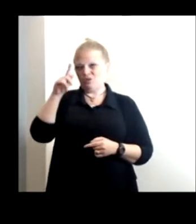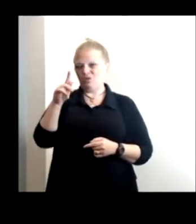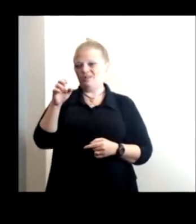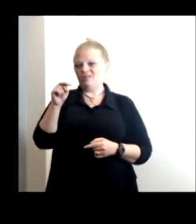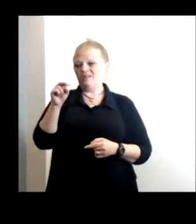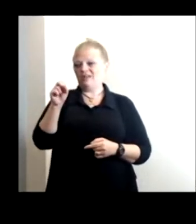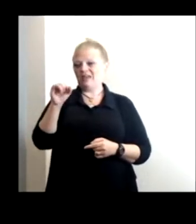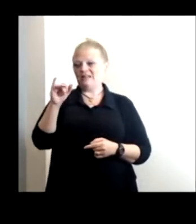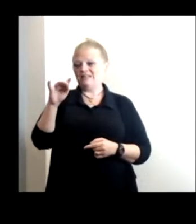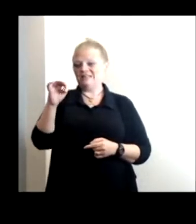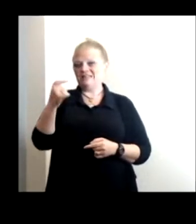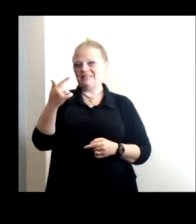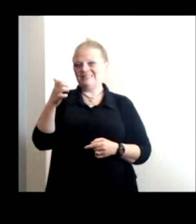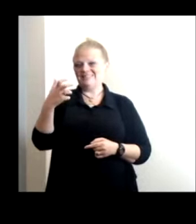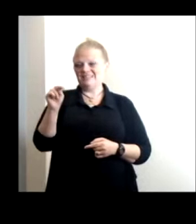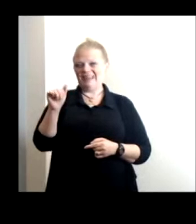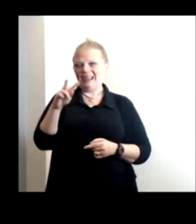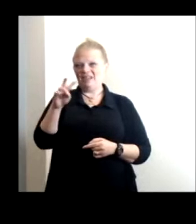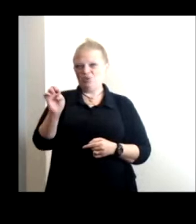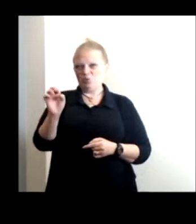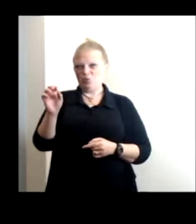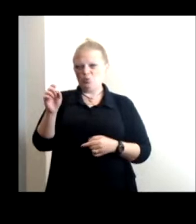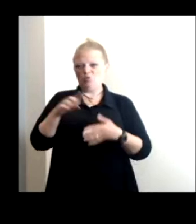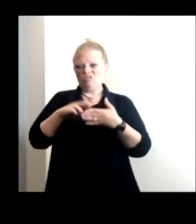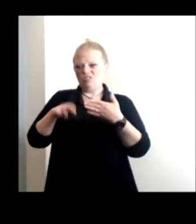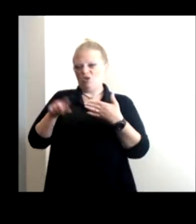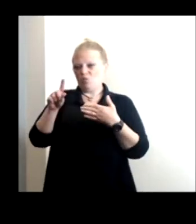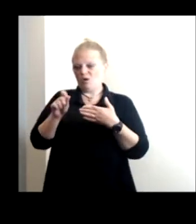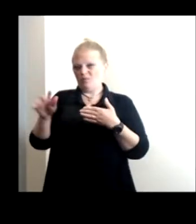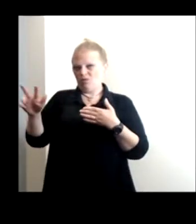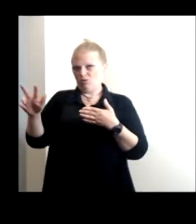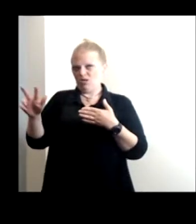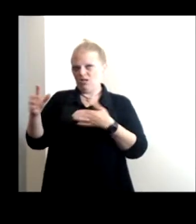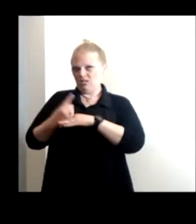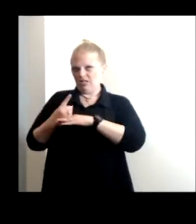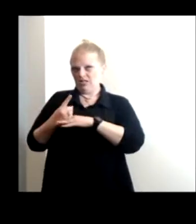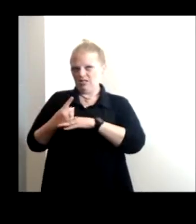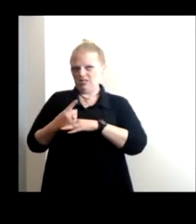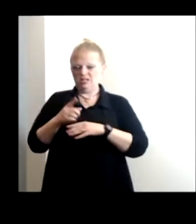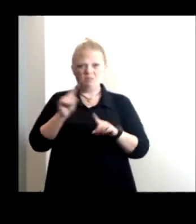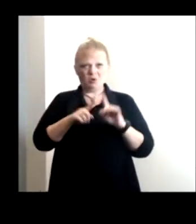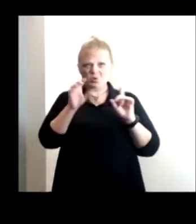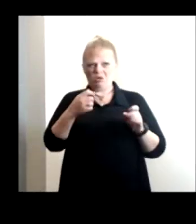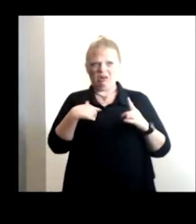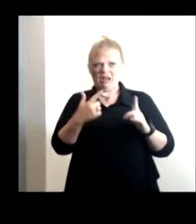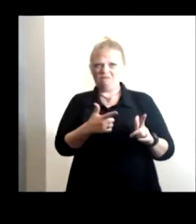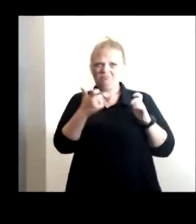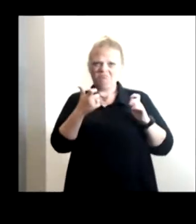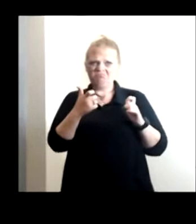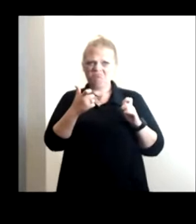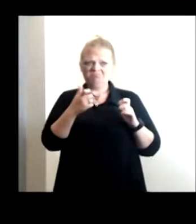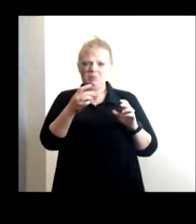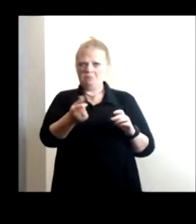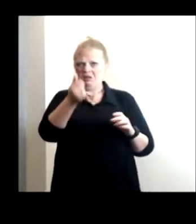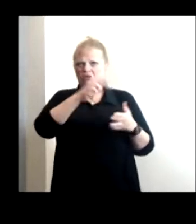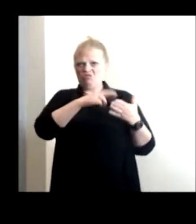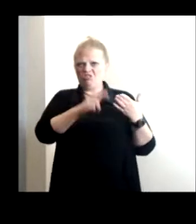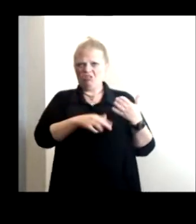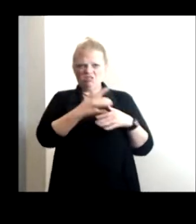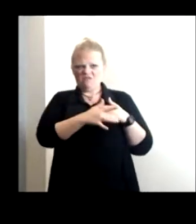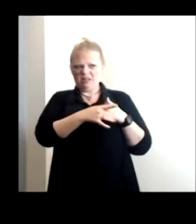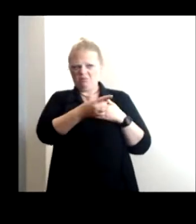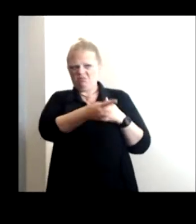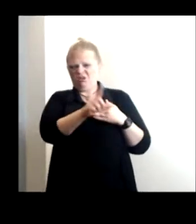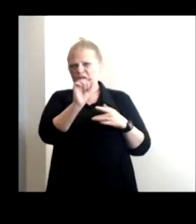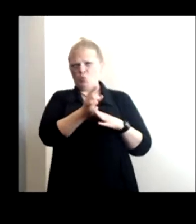Kensington Avenue. That can take 1 to 3 days, but we can also do a point of care rapid test and give you immediate results. So it's available on site within